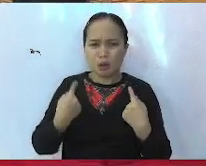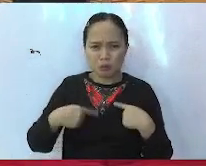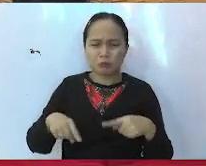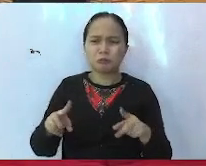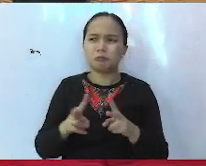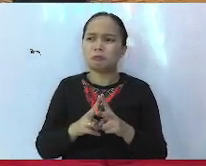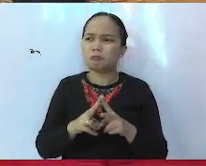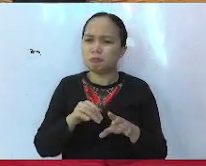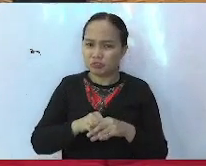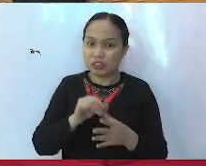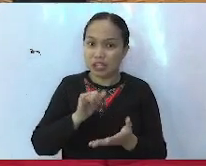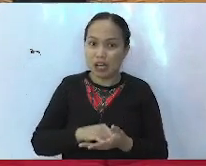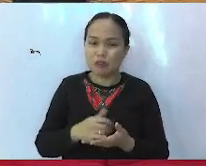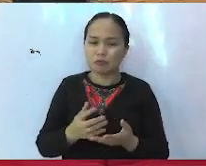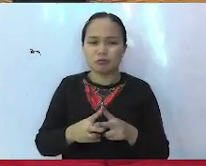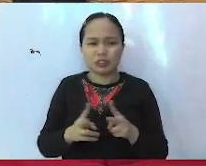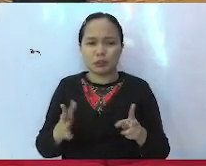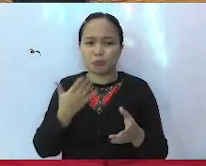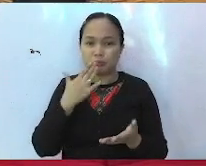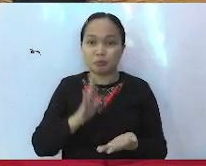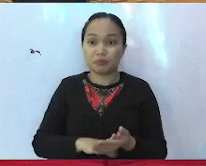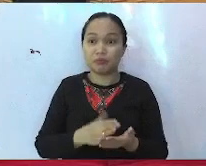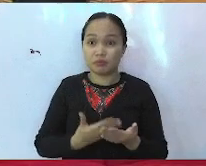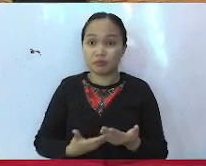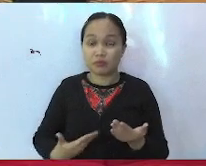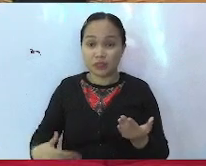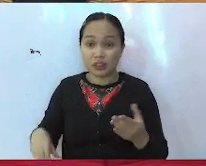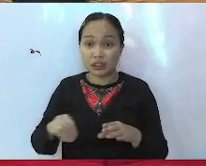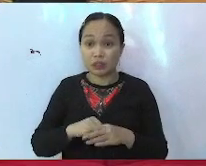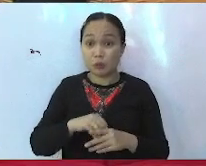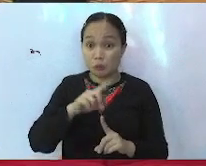very bad things while I was in jail.